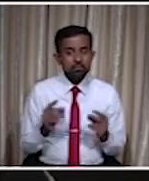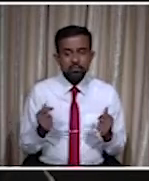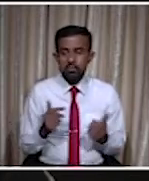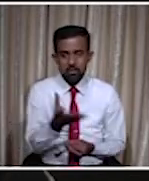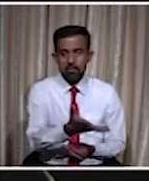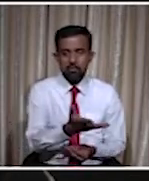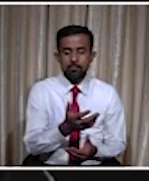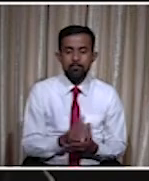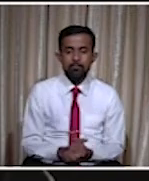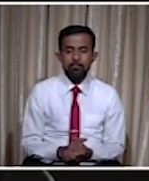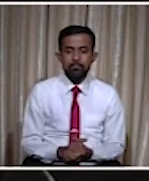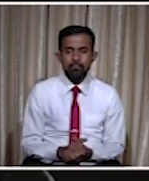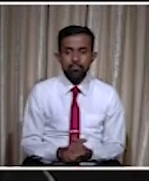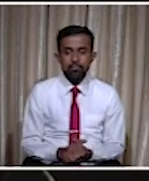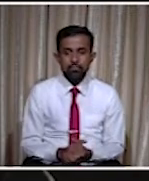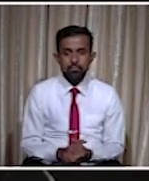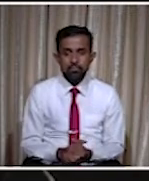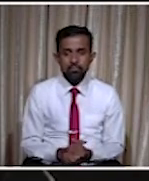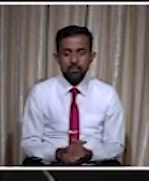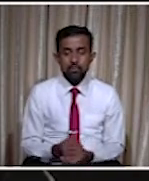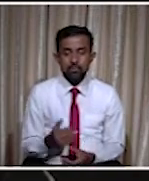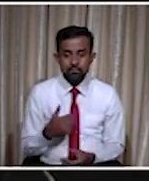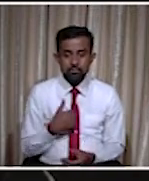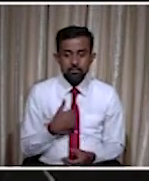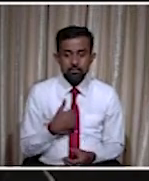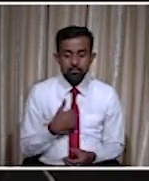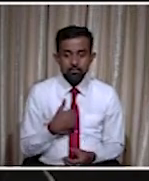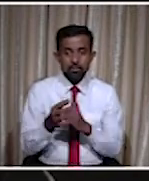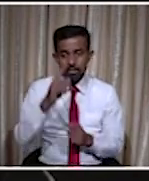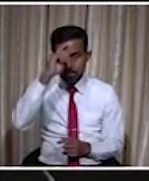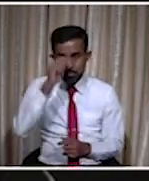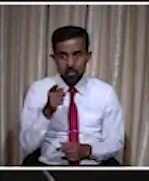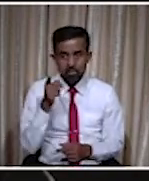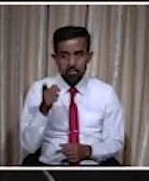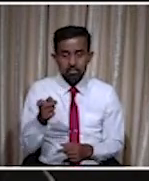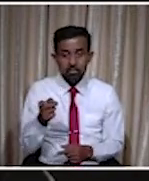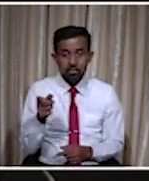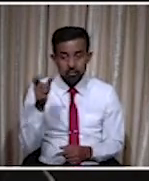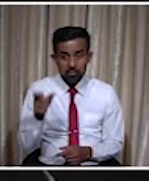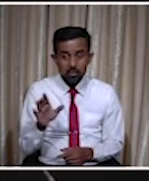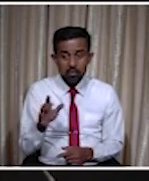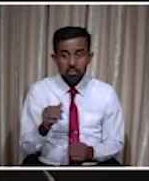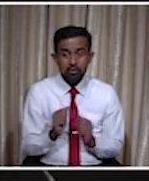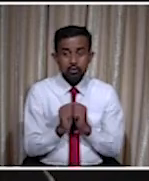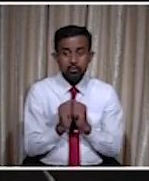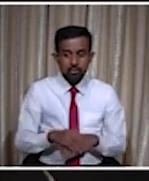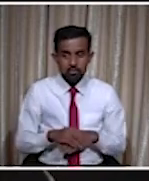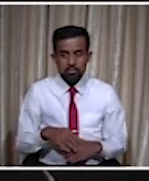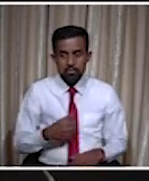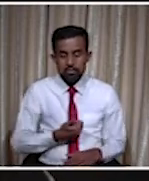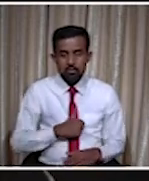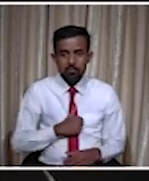must congratulate the President on his election through this House to